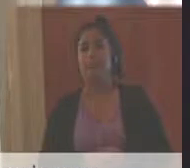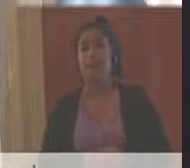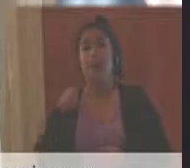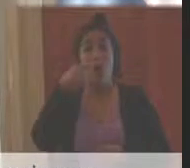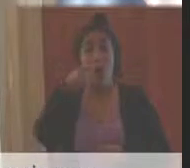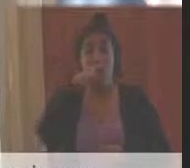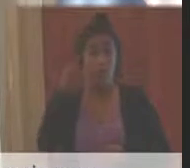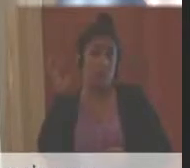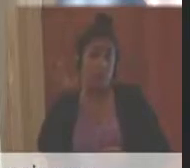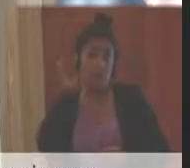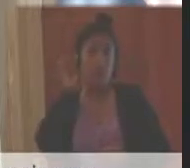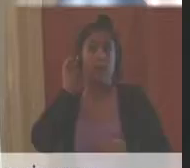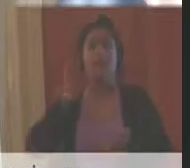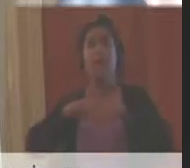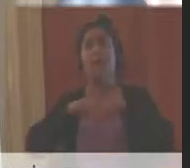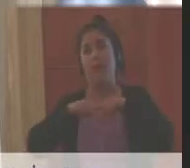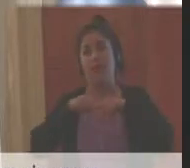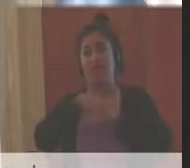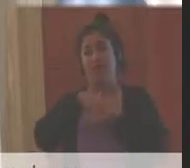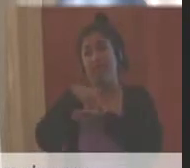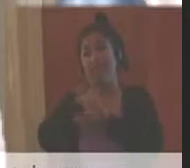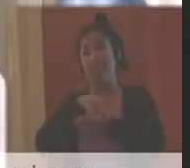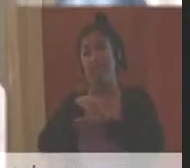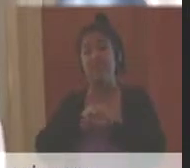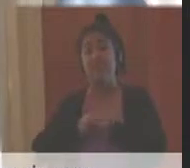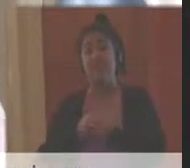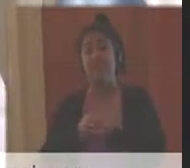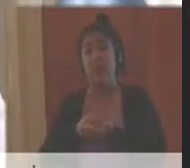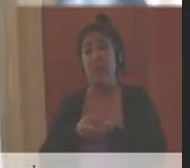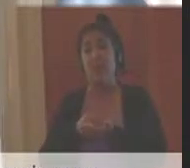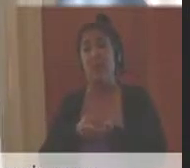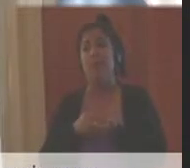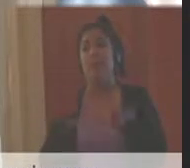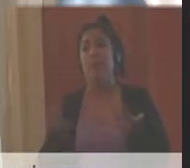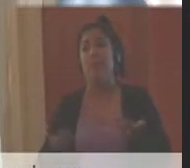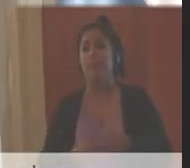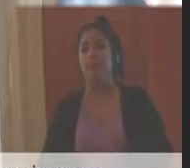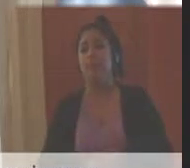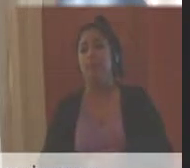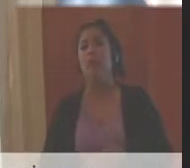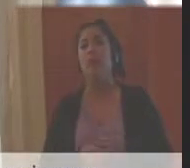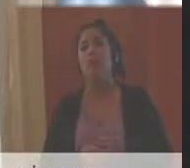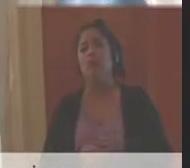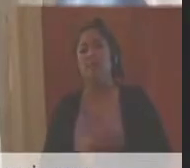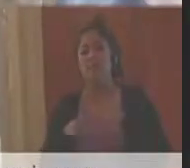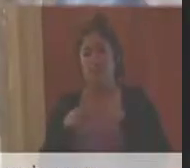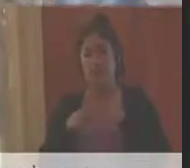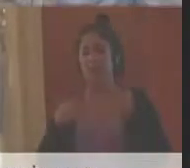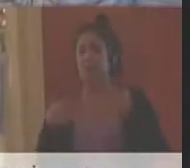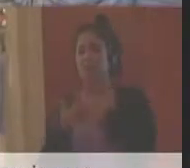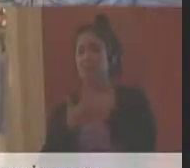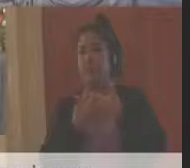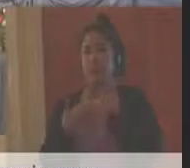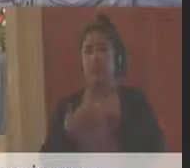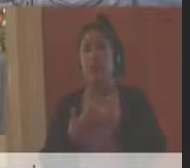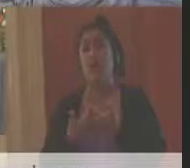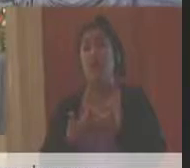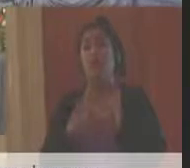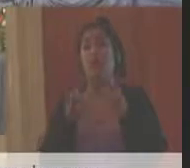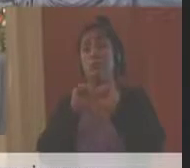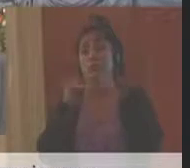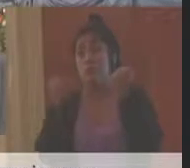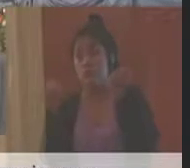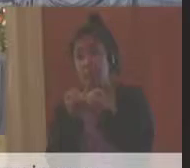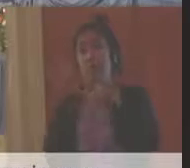is a very interesting dimension of vulnerability here. And in as much as it is associated to socioeconomic factors,